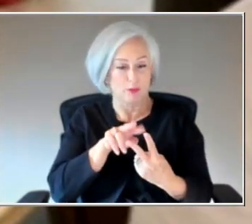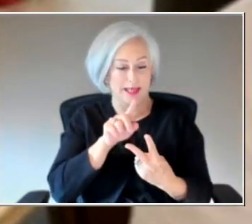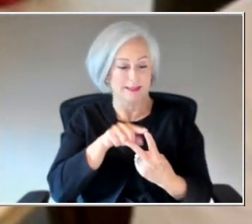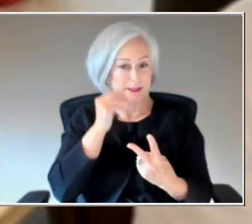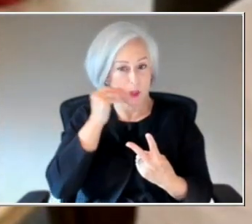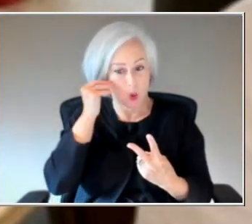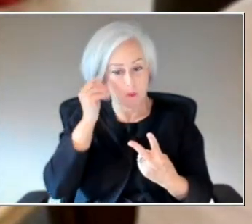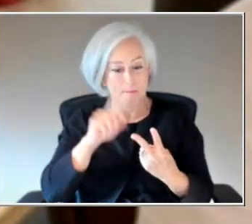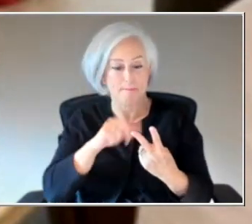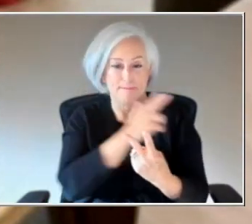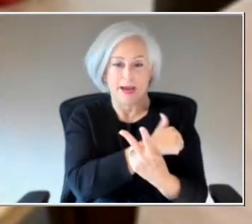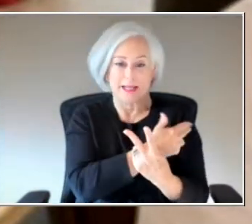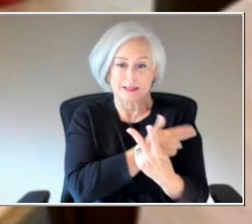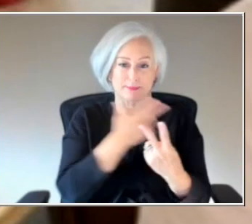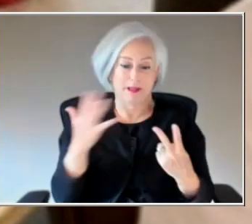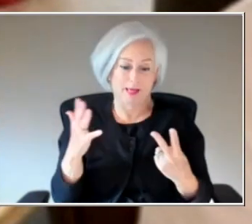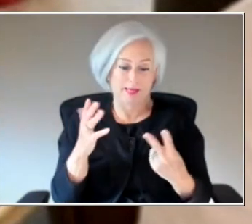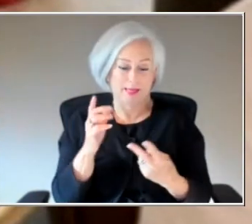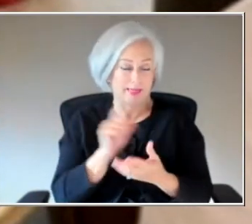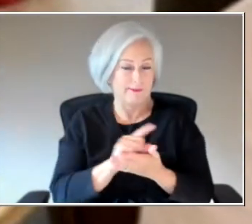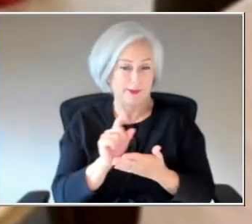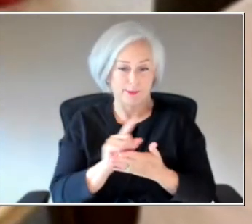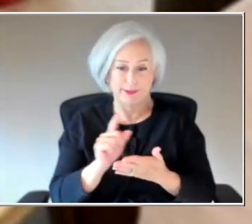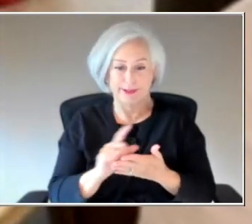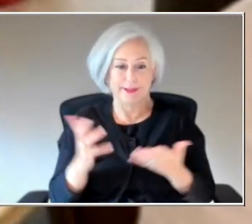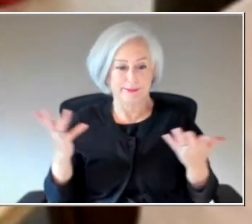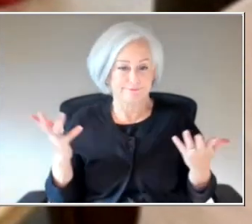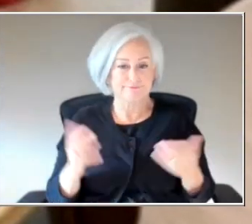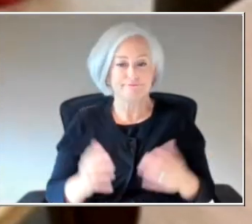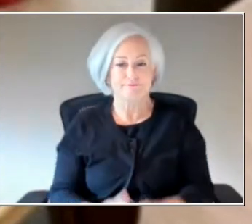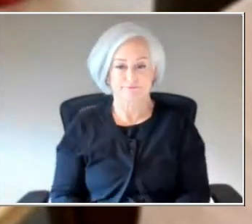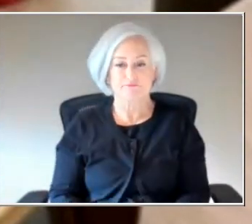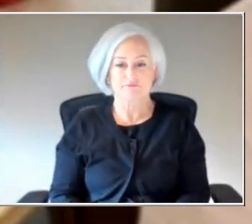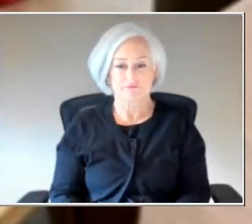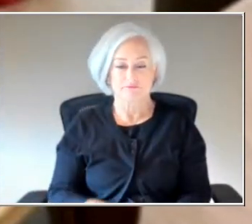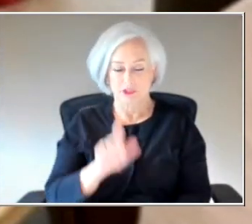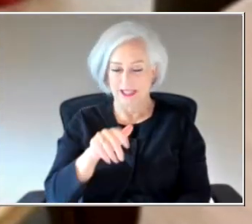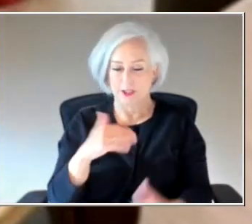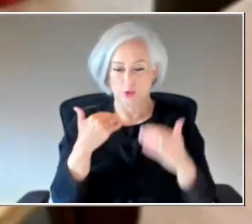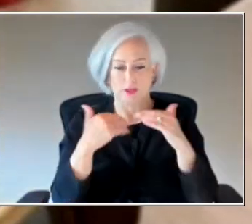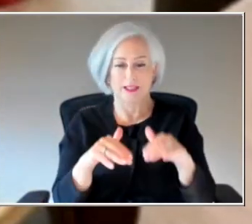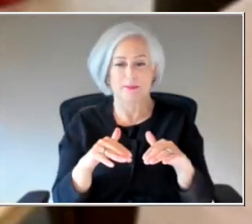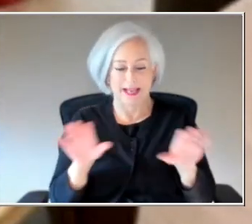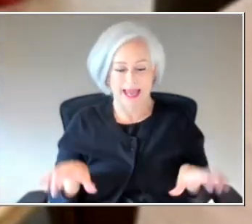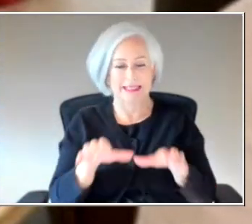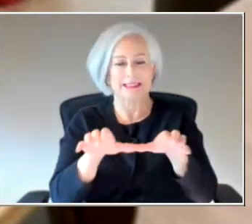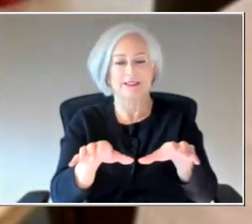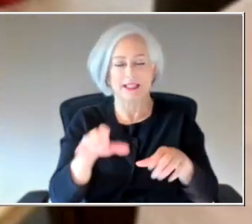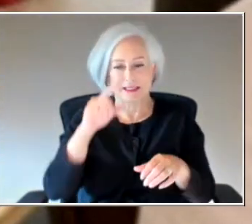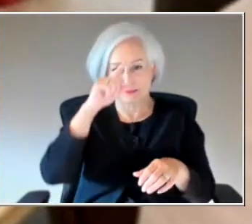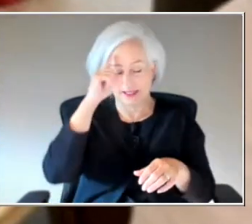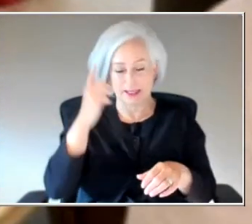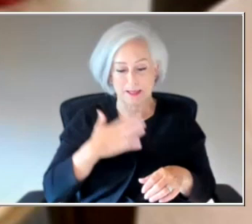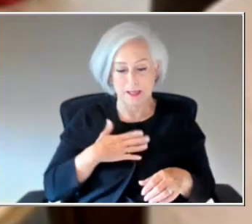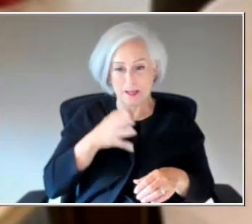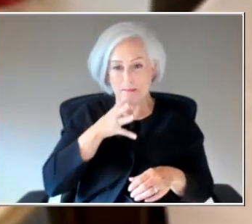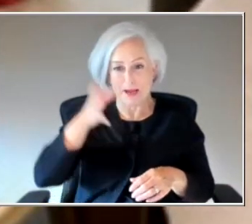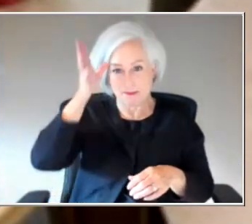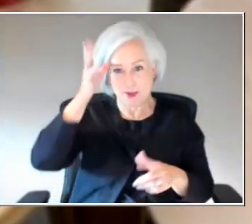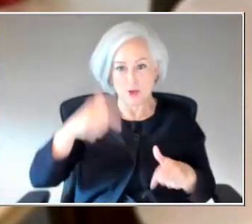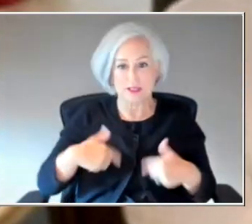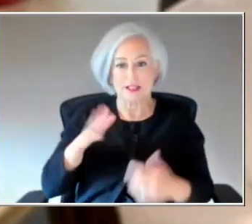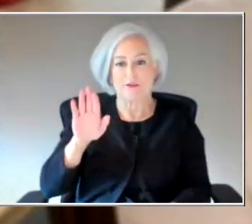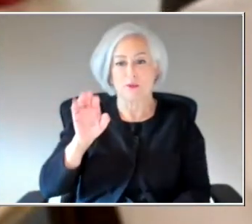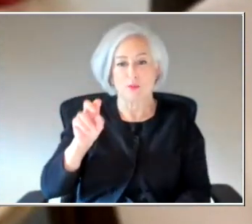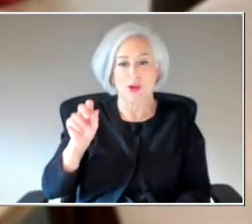home most weeks. We really just had to limit ourselves on what we could do because my parents live down in Branson. It's about